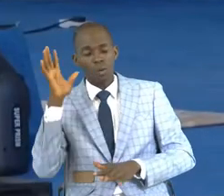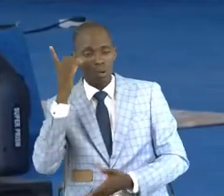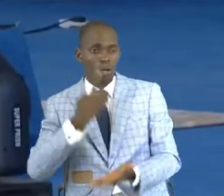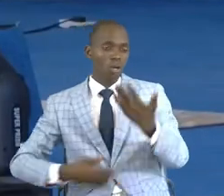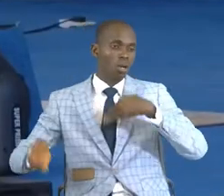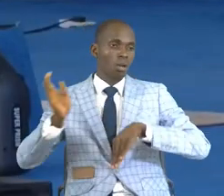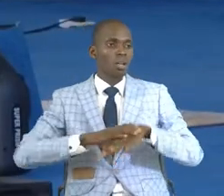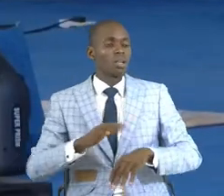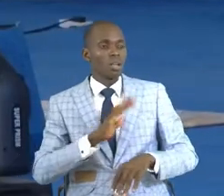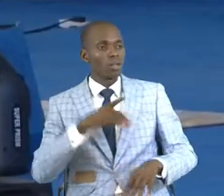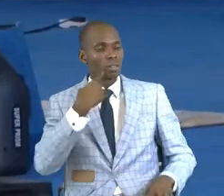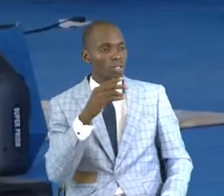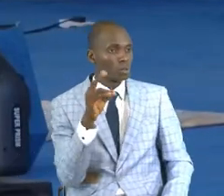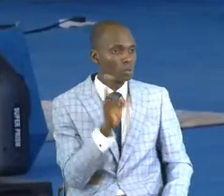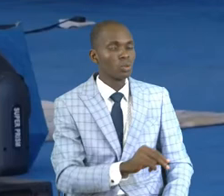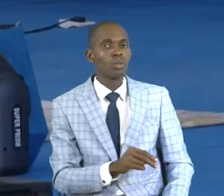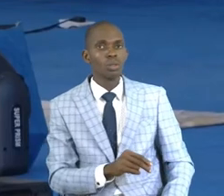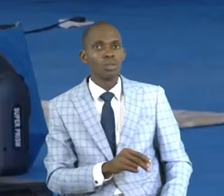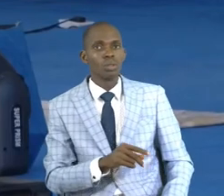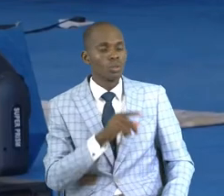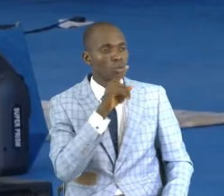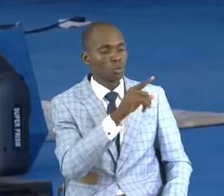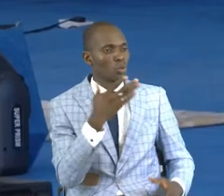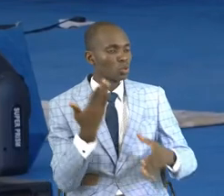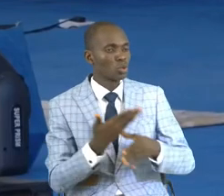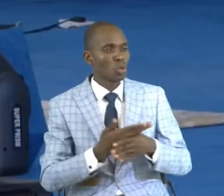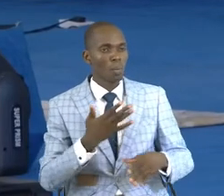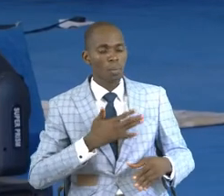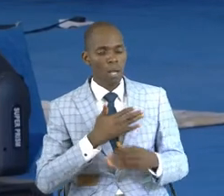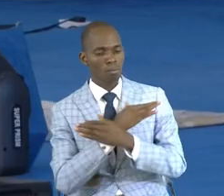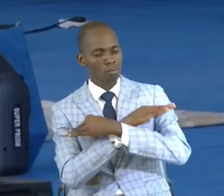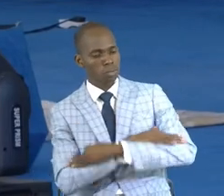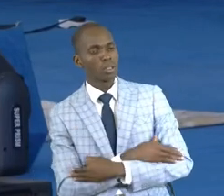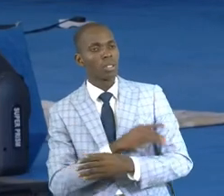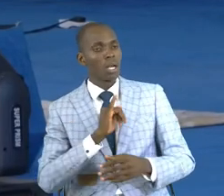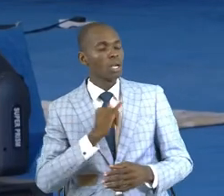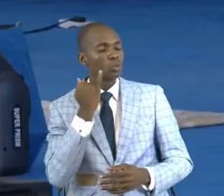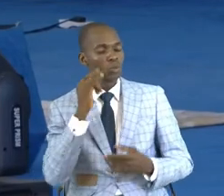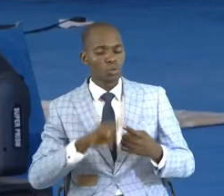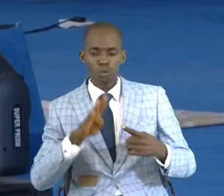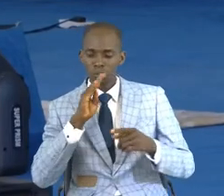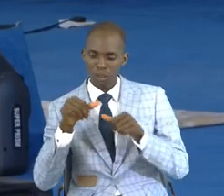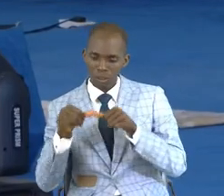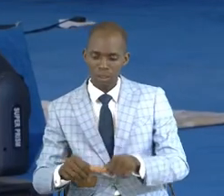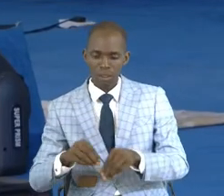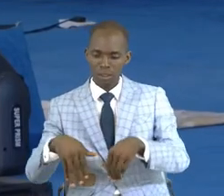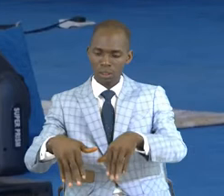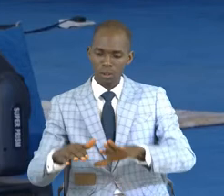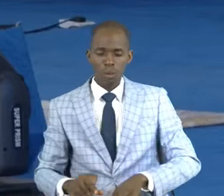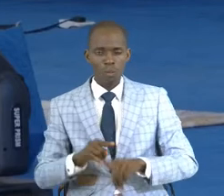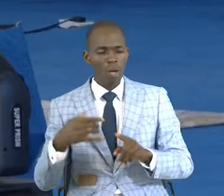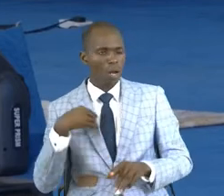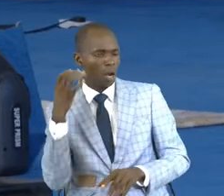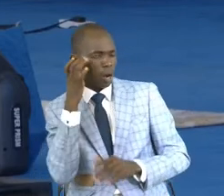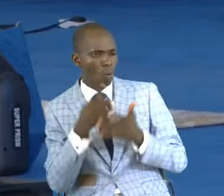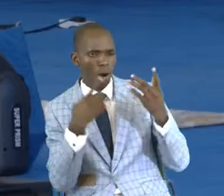said, you disturbed my resting. I should have been in the grave now. But you know, I heard that this is happening and I come to fight